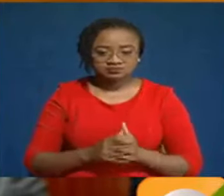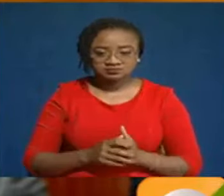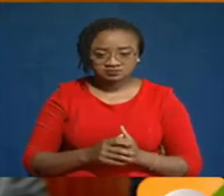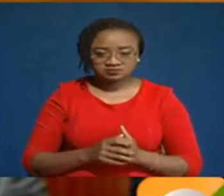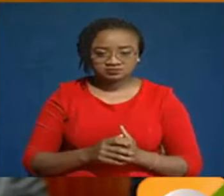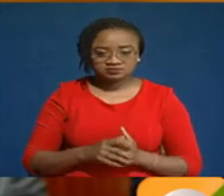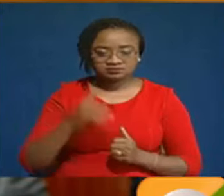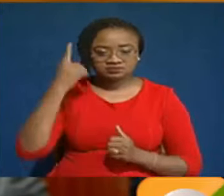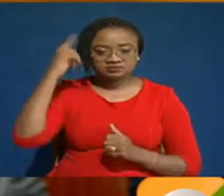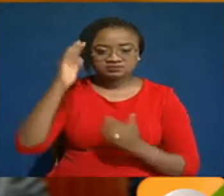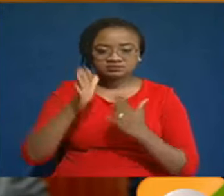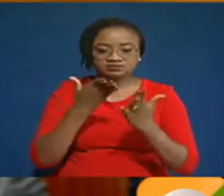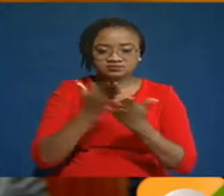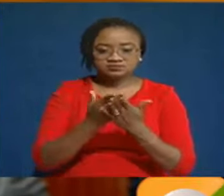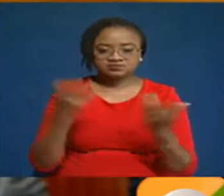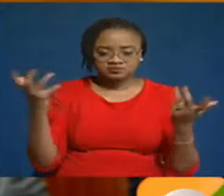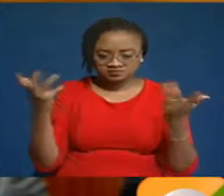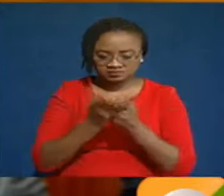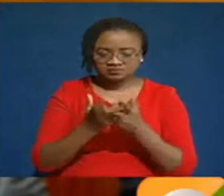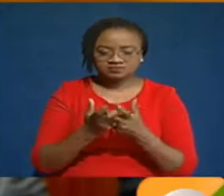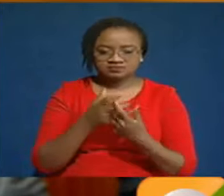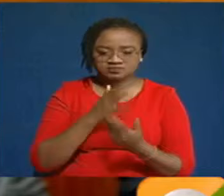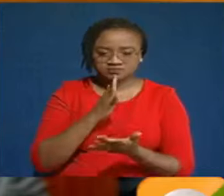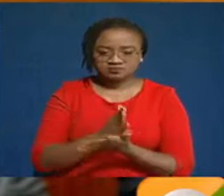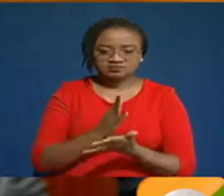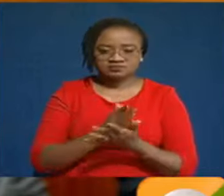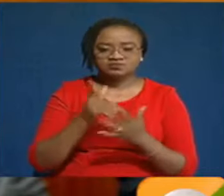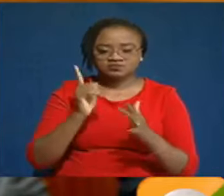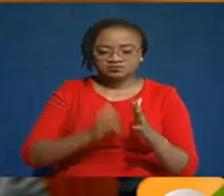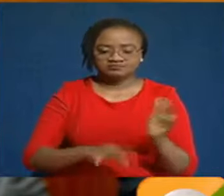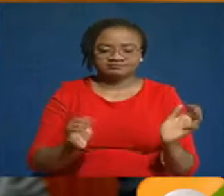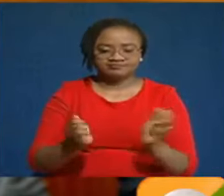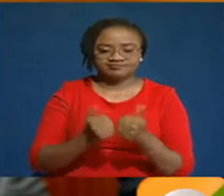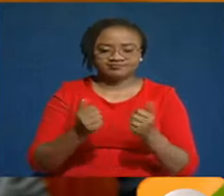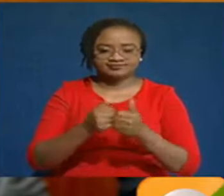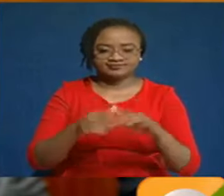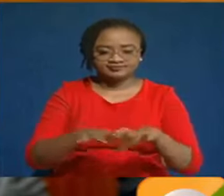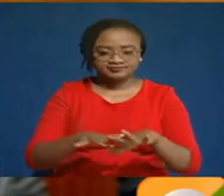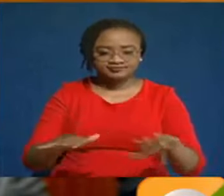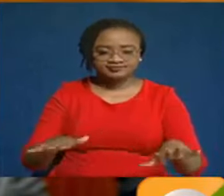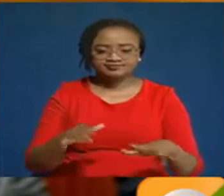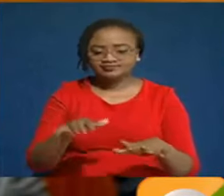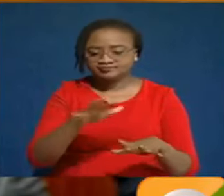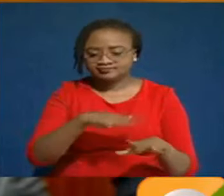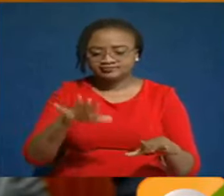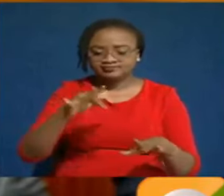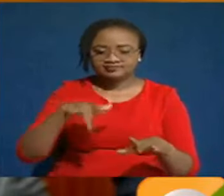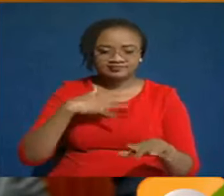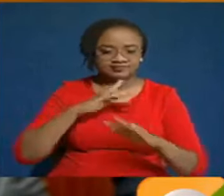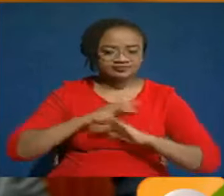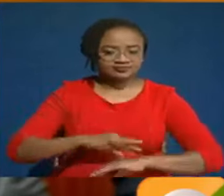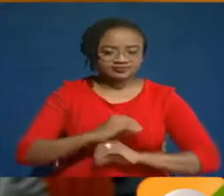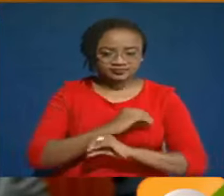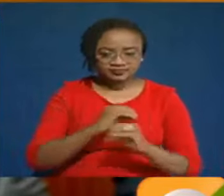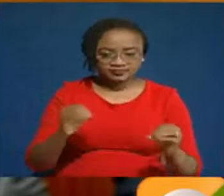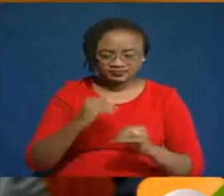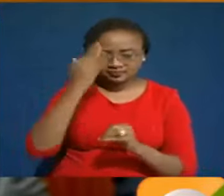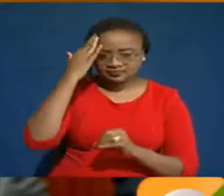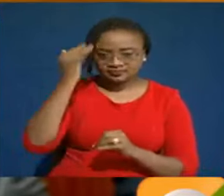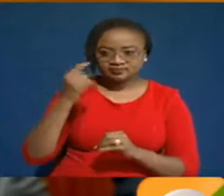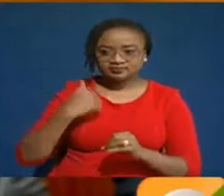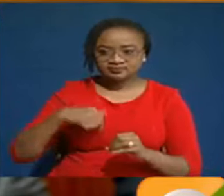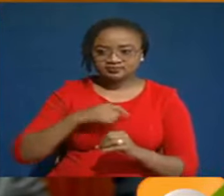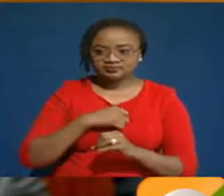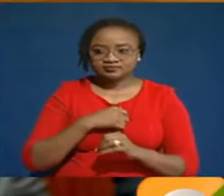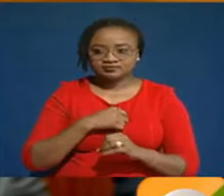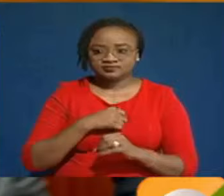application to reflect the grounds which they are not happy about? Because, my lord, we presume, my lady, that they